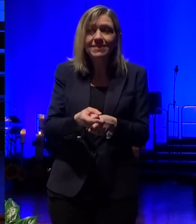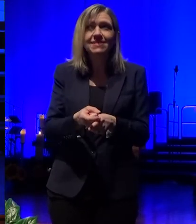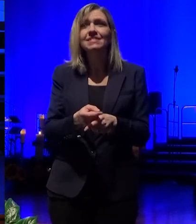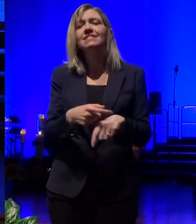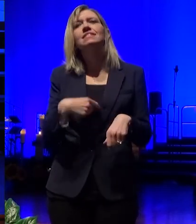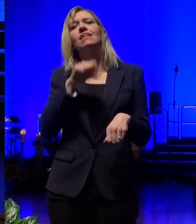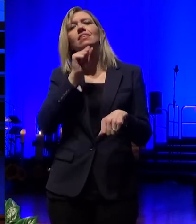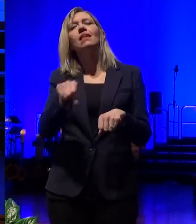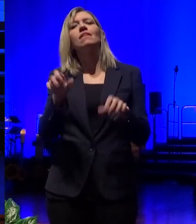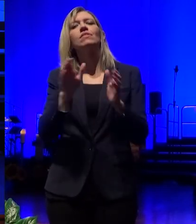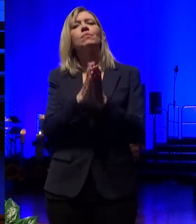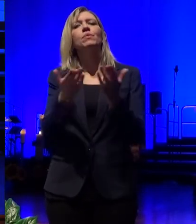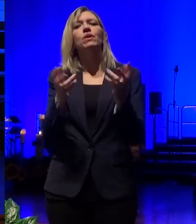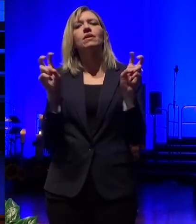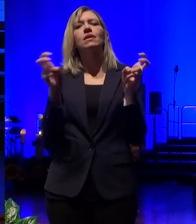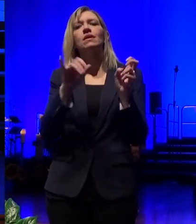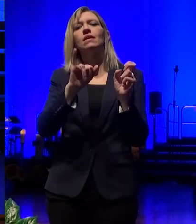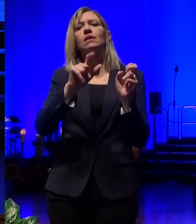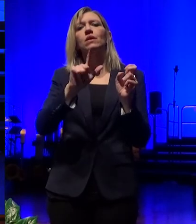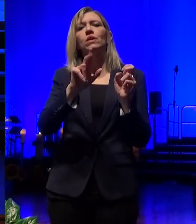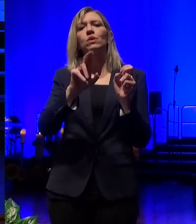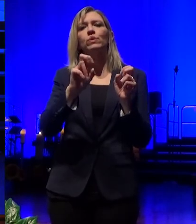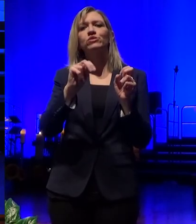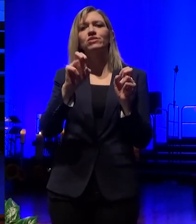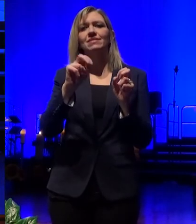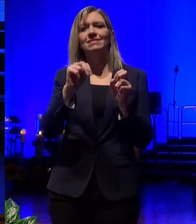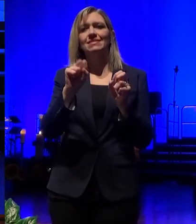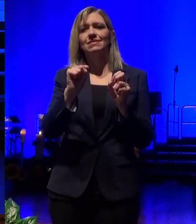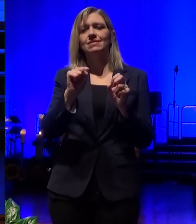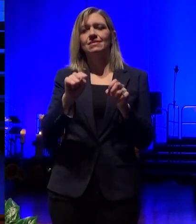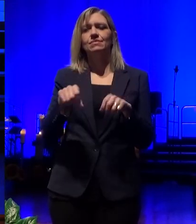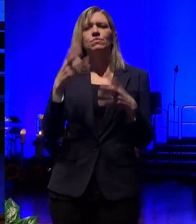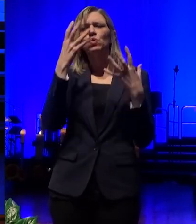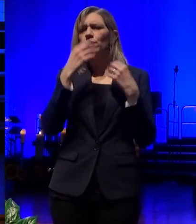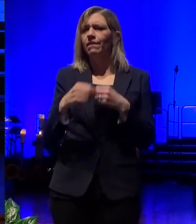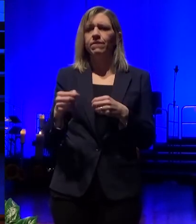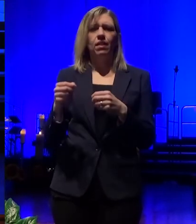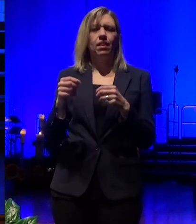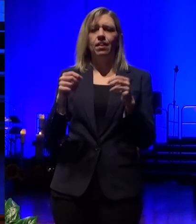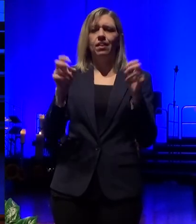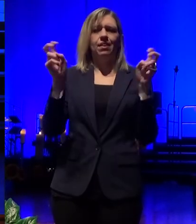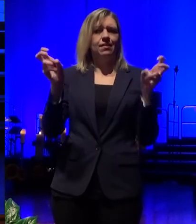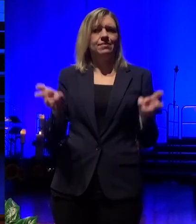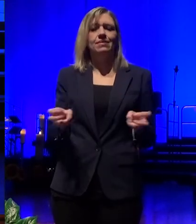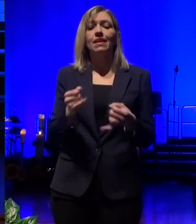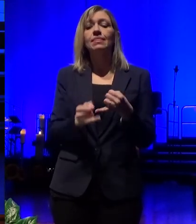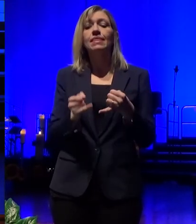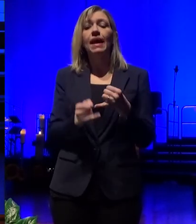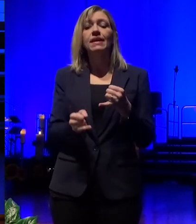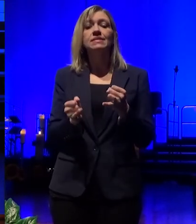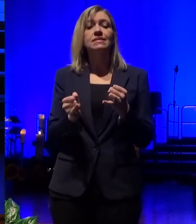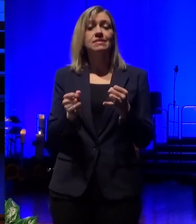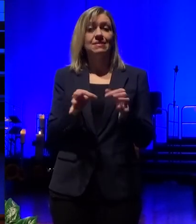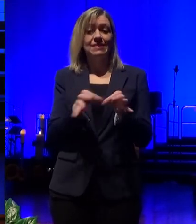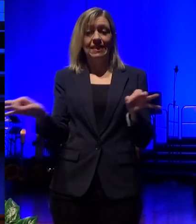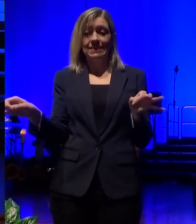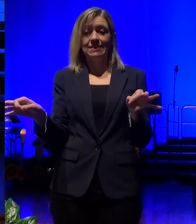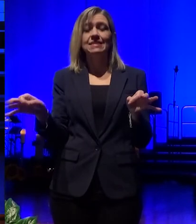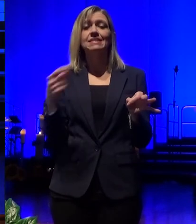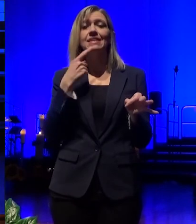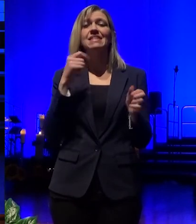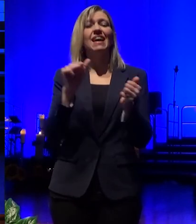loved in the book Illusions by Richard Bach, all these beautiful ideas, and the very last words he says is, everything in this book may be